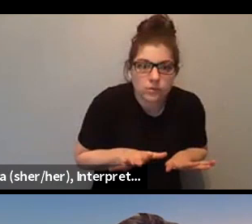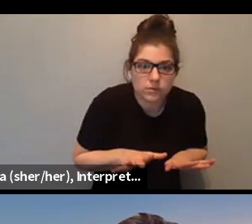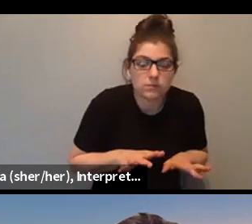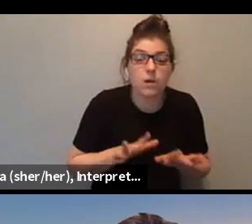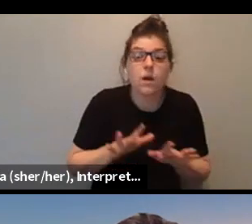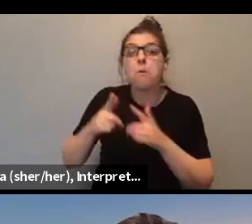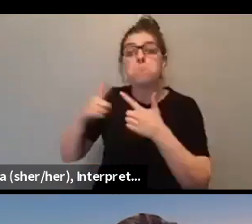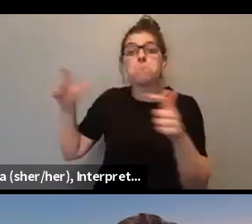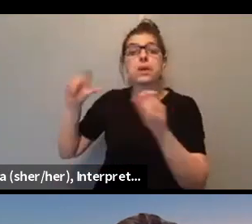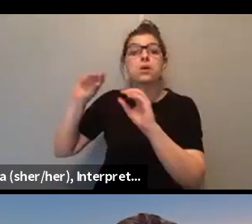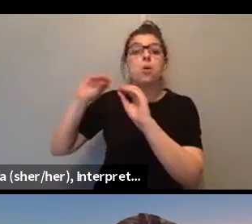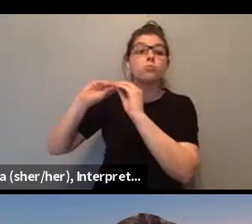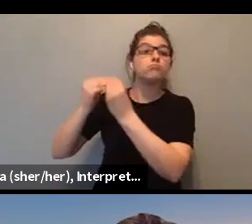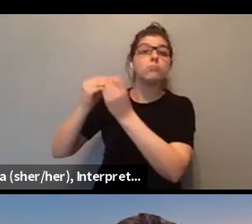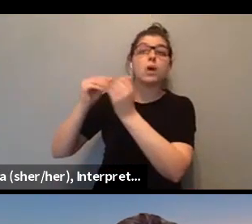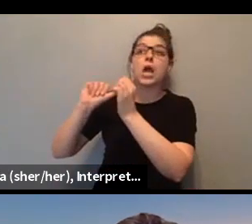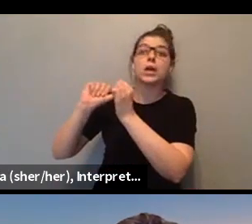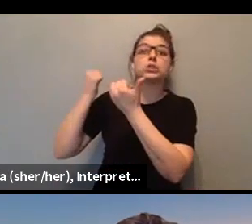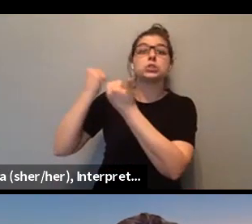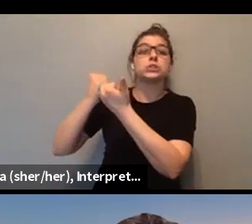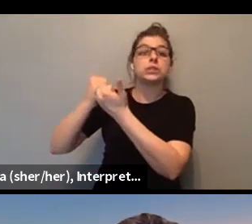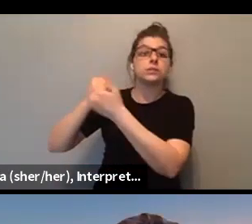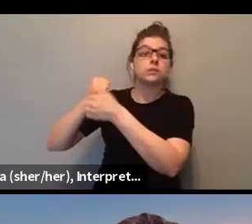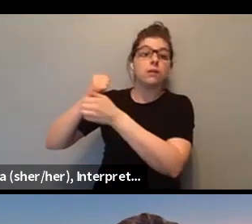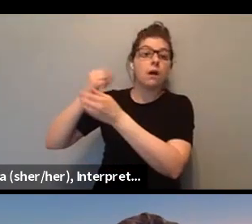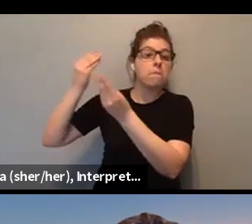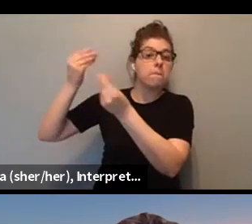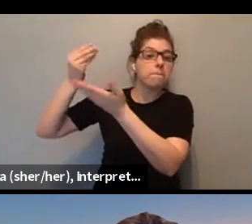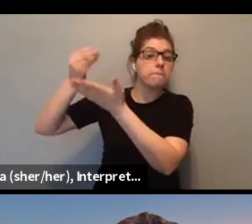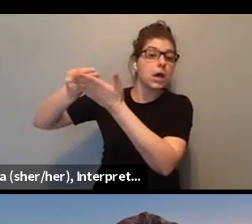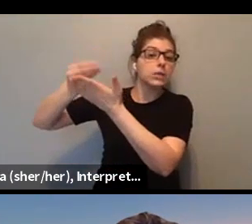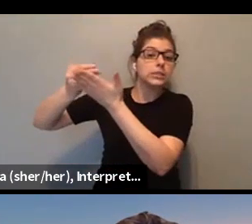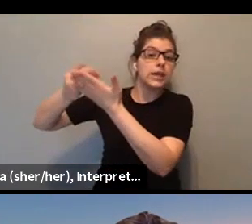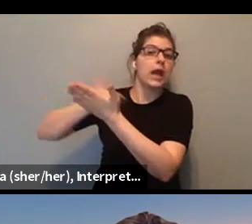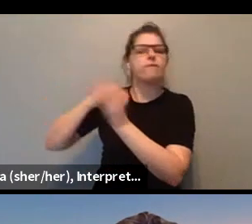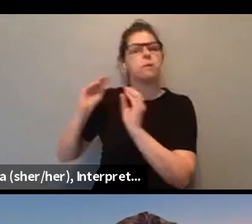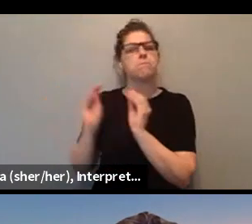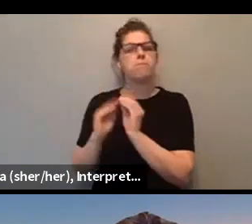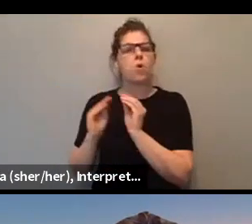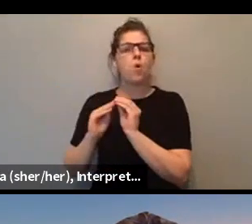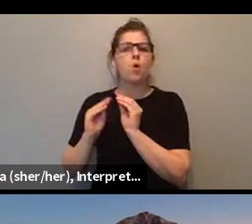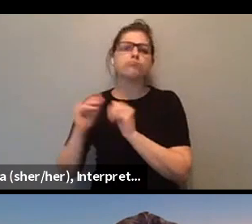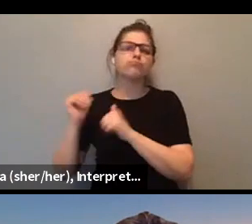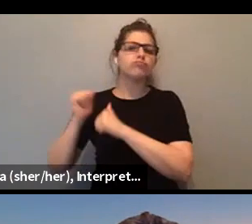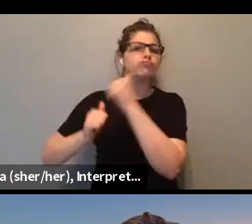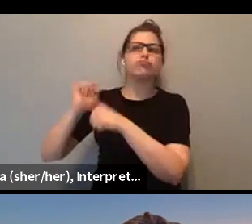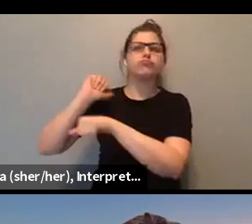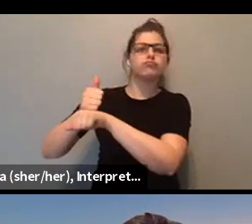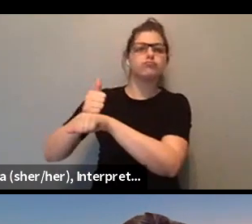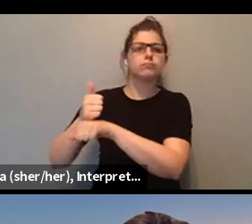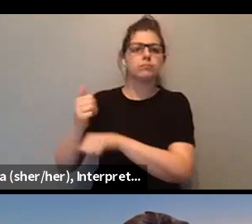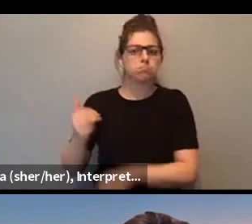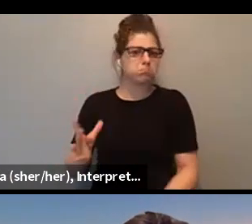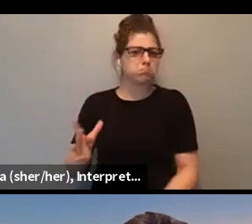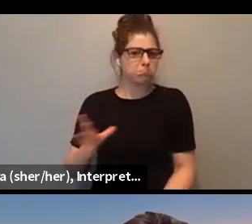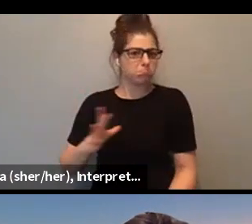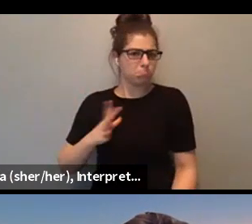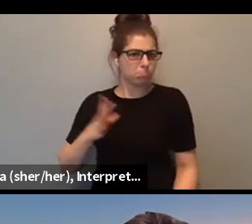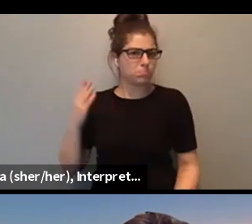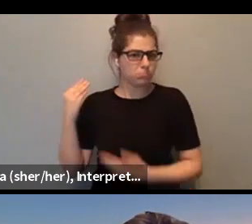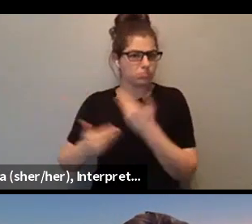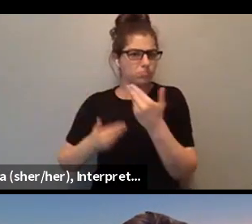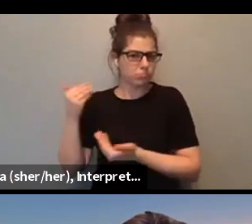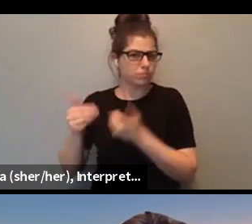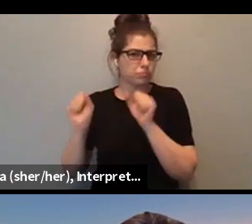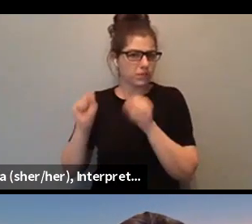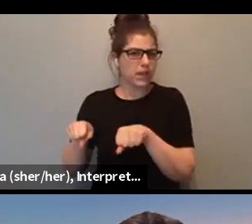and agencies have more of a structure, a foundational structure around them to be